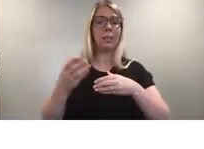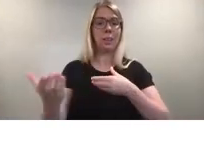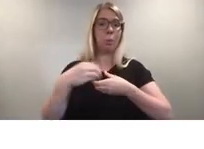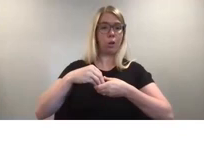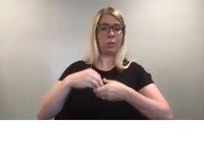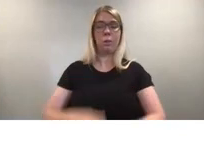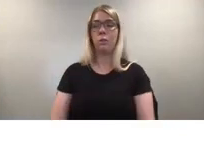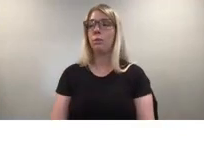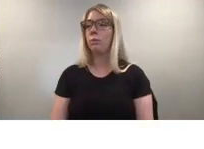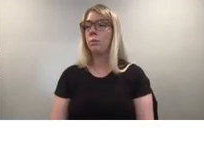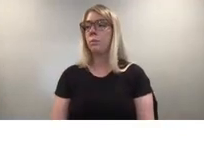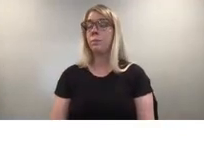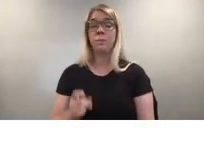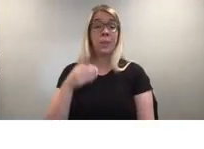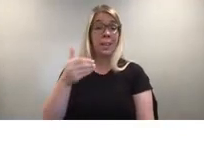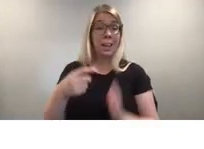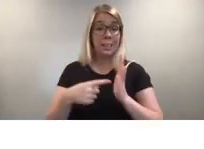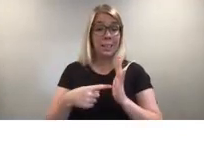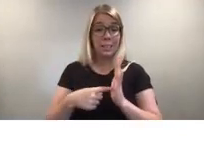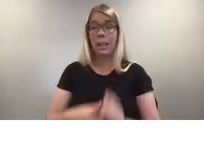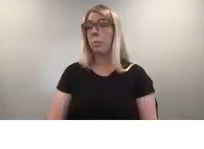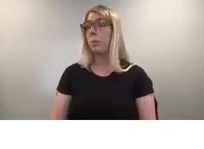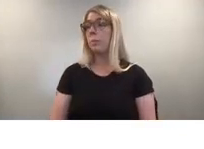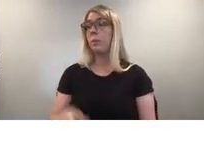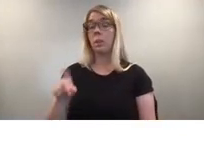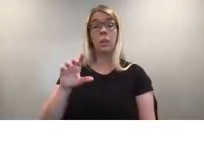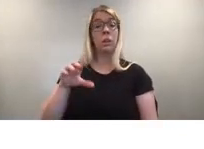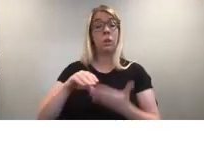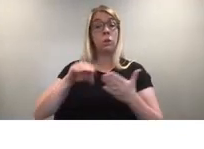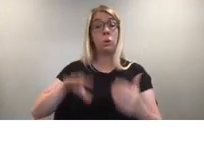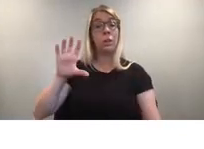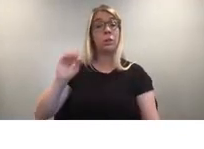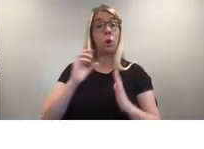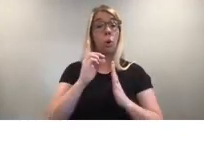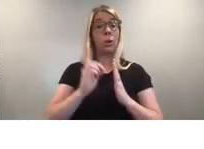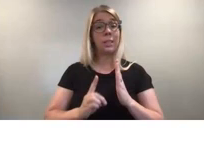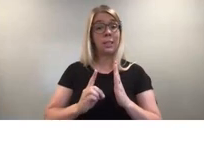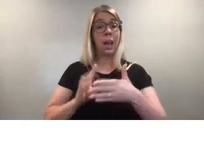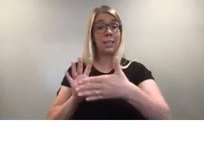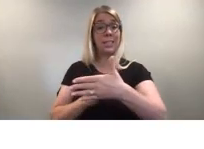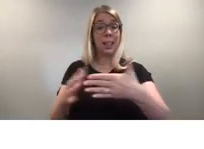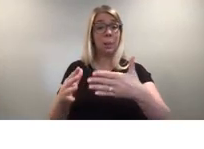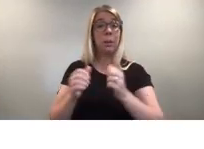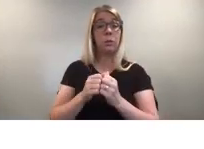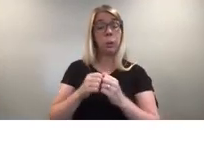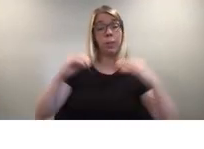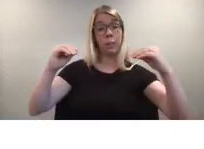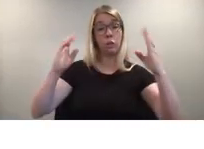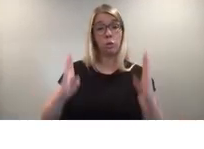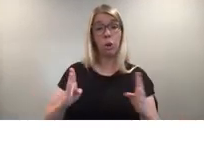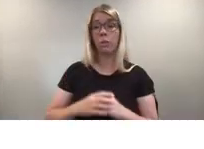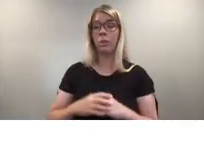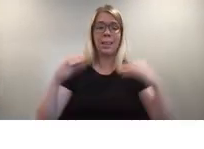And so in this next example, students actually co-designed their syllabus with their instructor. And so while the instructor had to